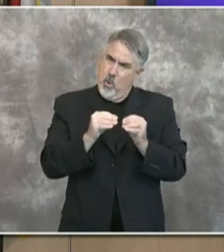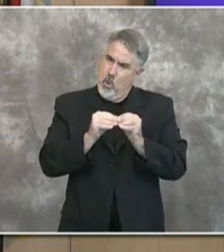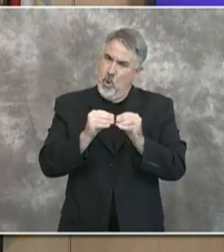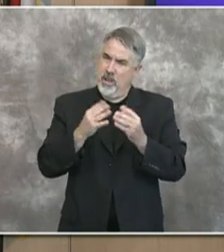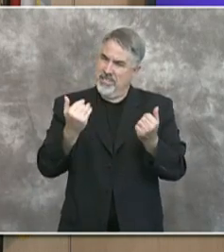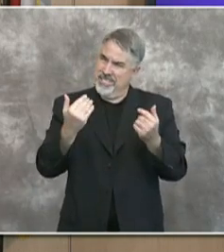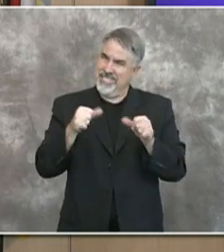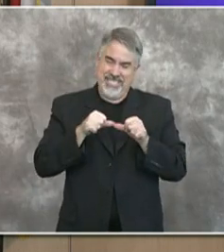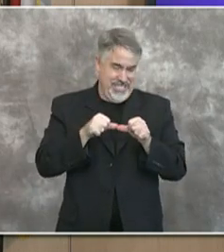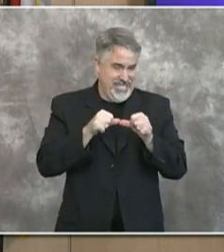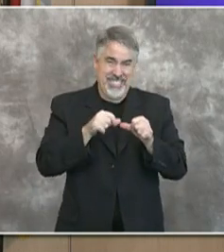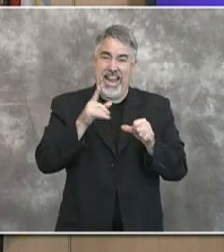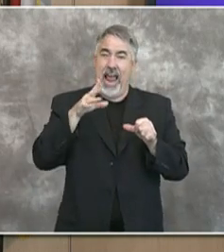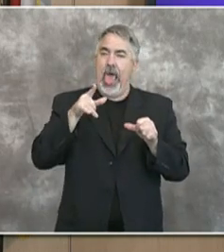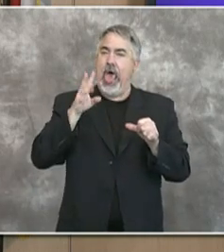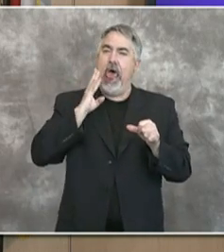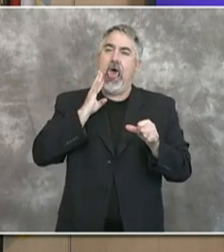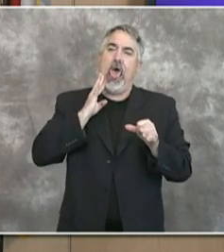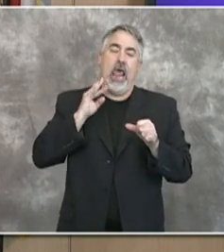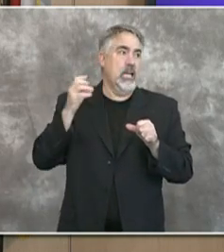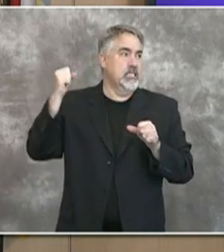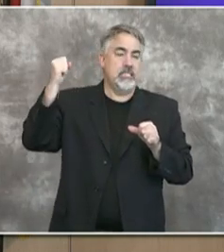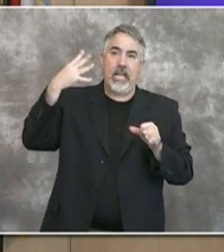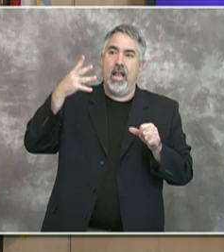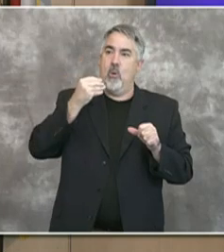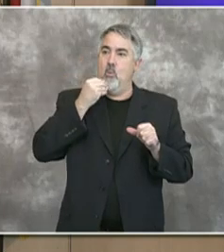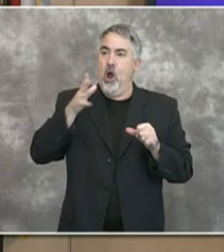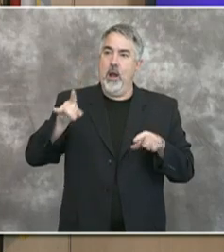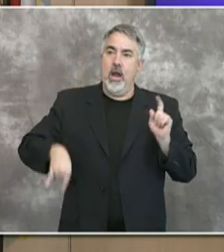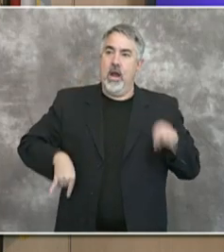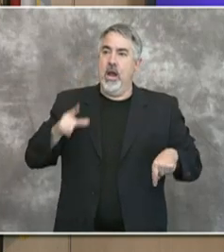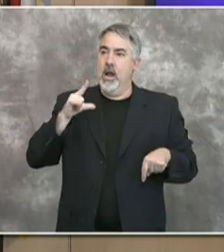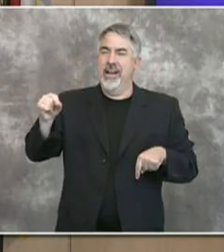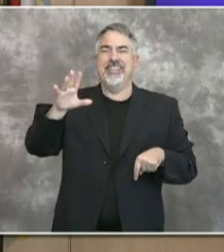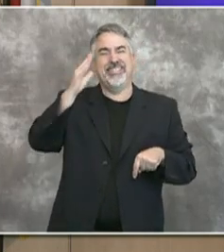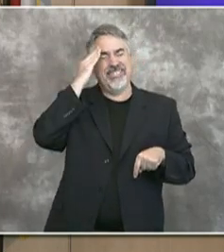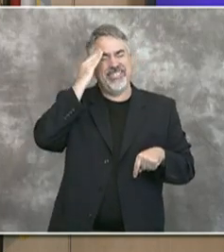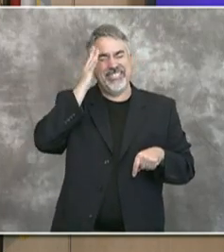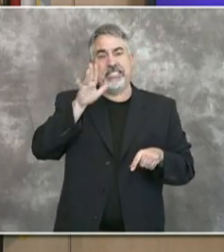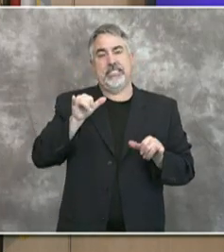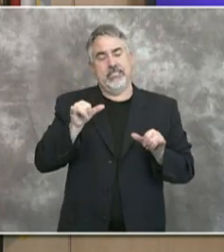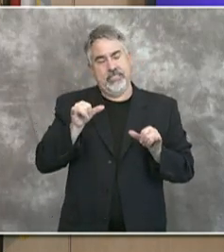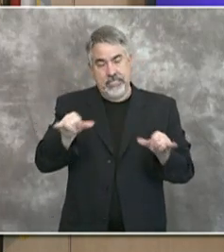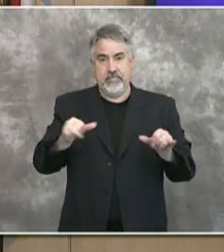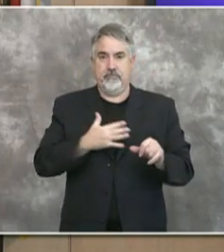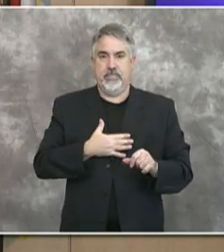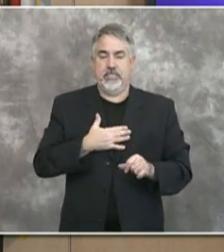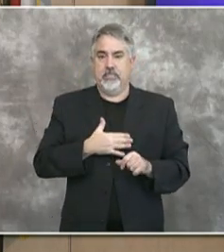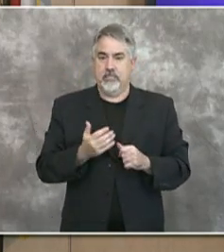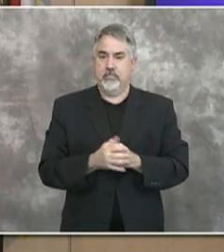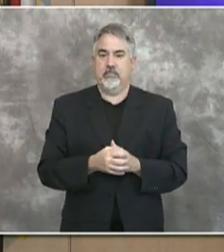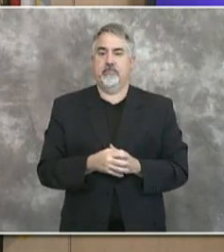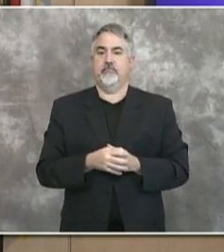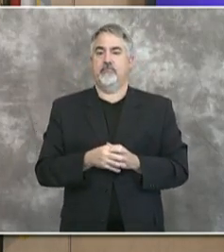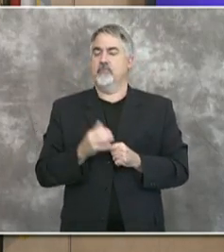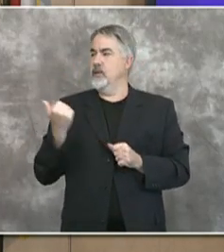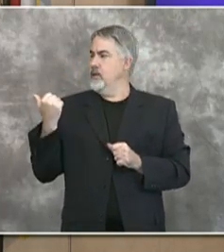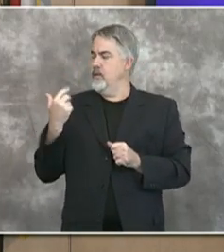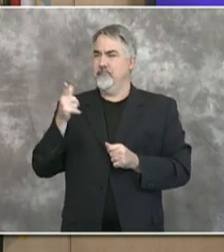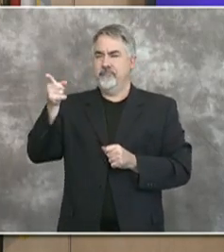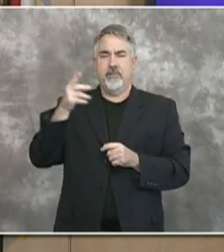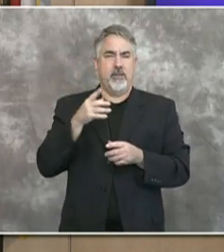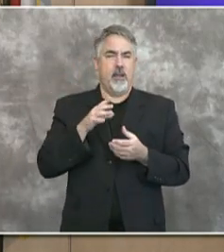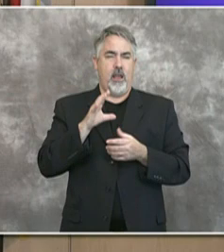of commitment as we begin the process of looking forward. Supervisor Cox mentioned some of the concerns we have regarding the